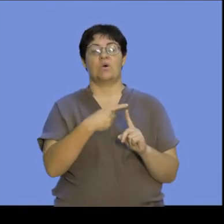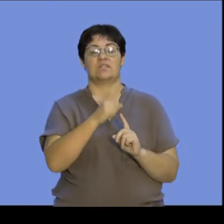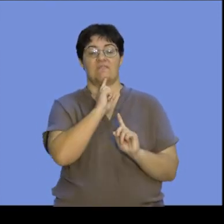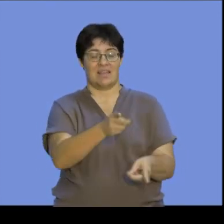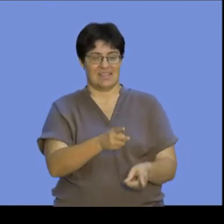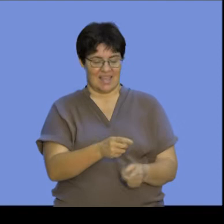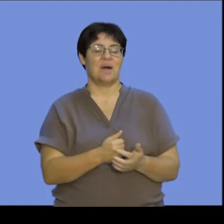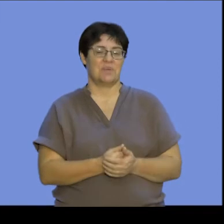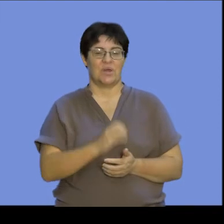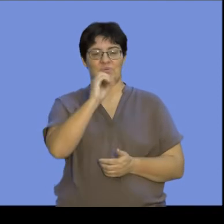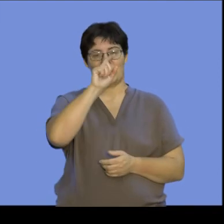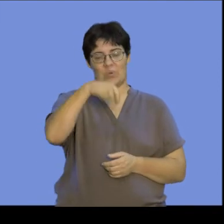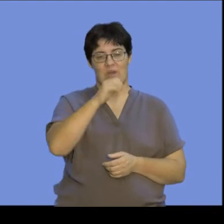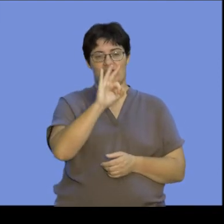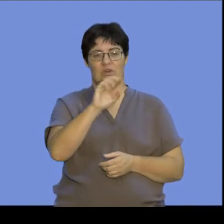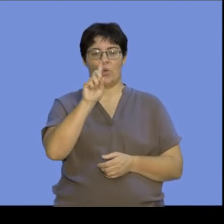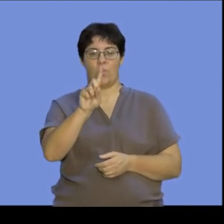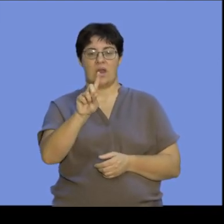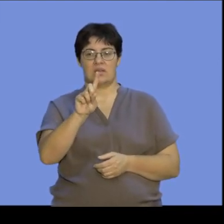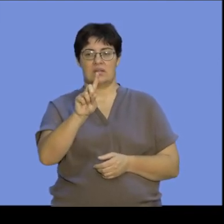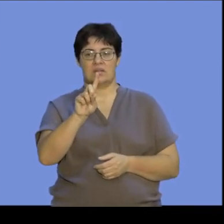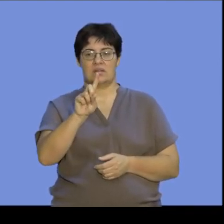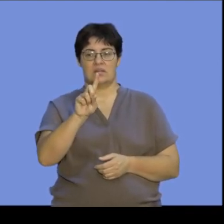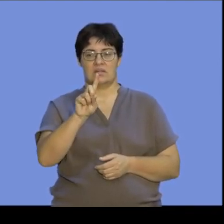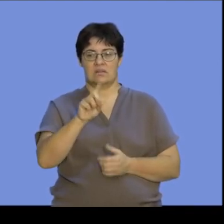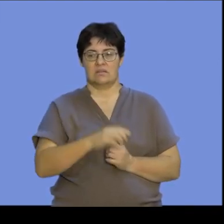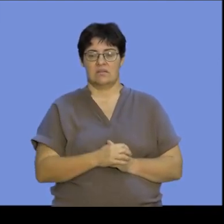it's 0,3125.